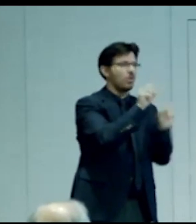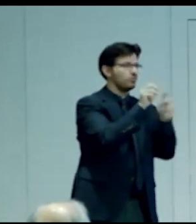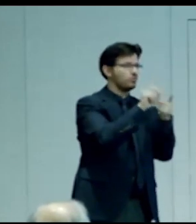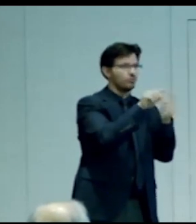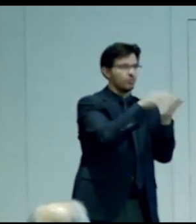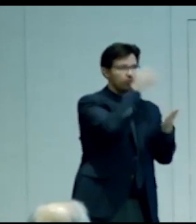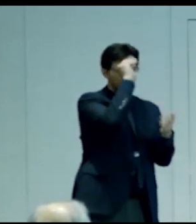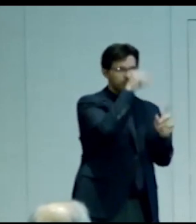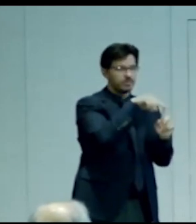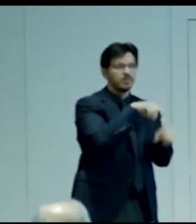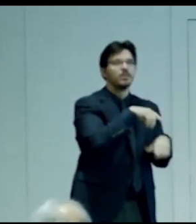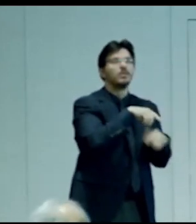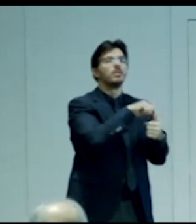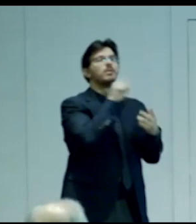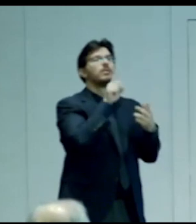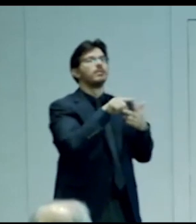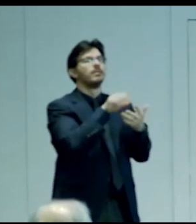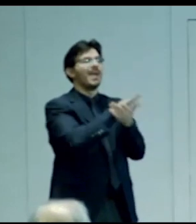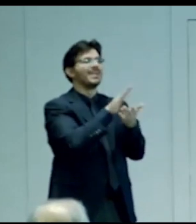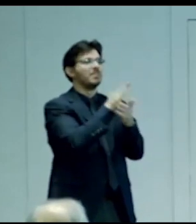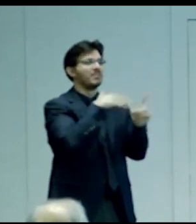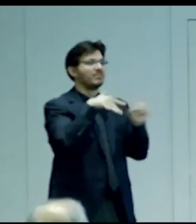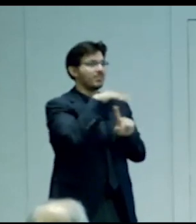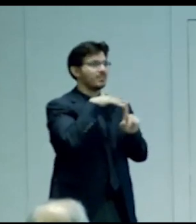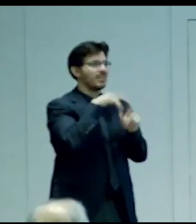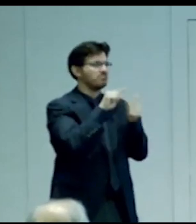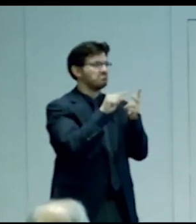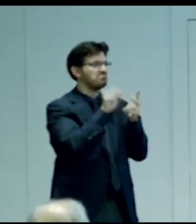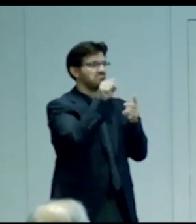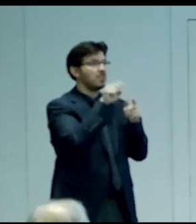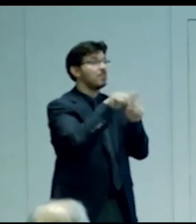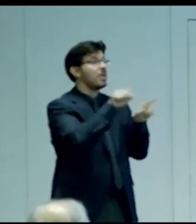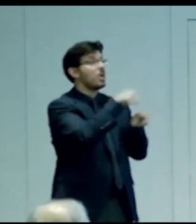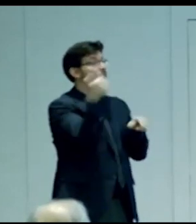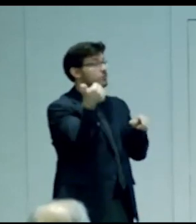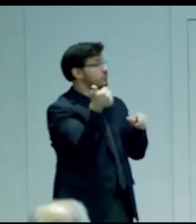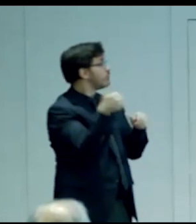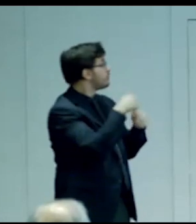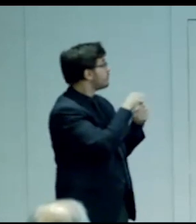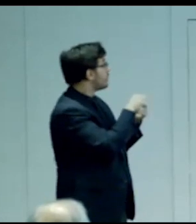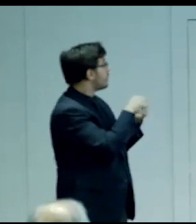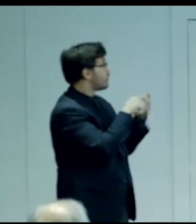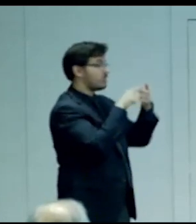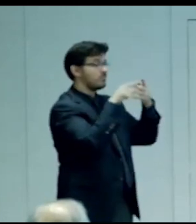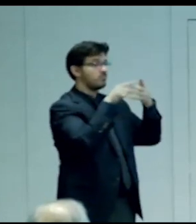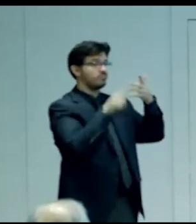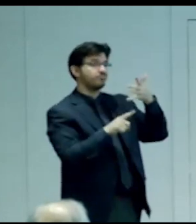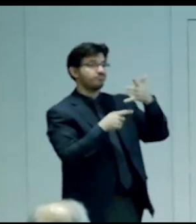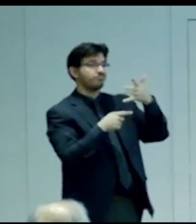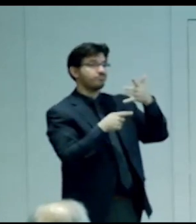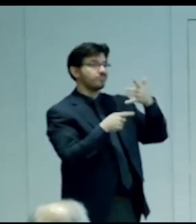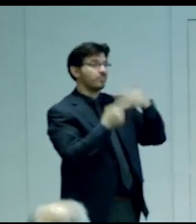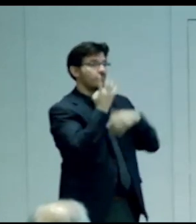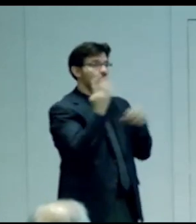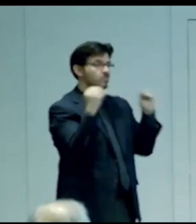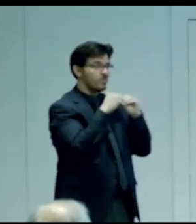the academic environment, those things. But additionally, you can see there are 4 more that have an effect: